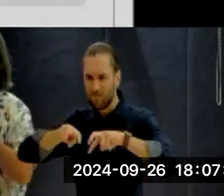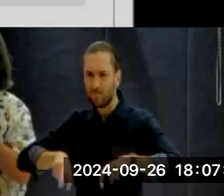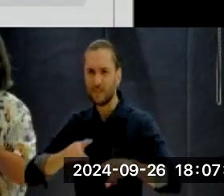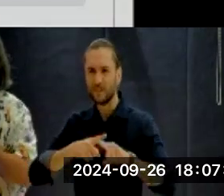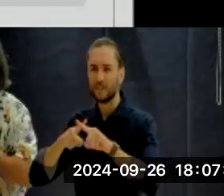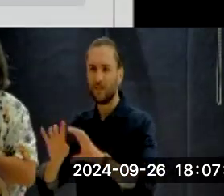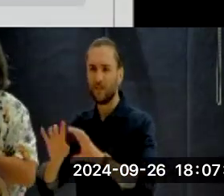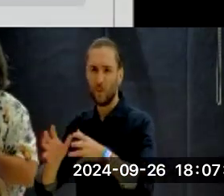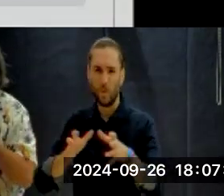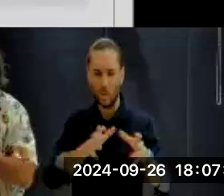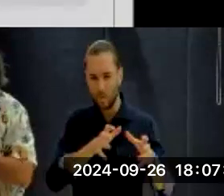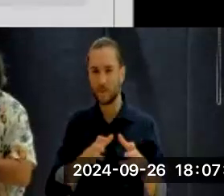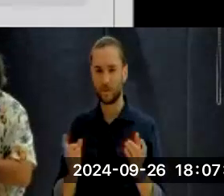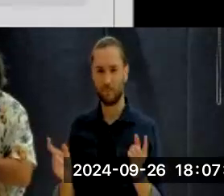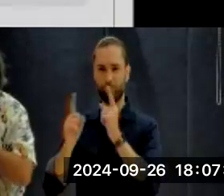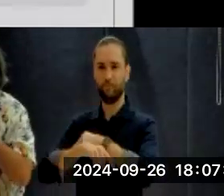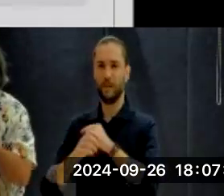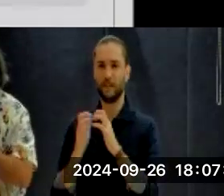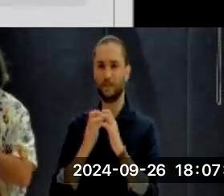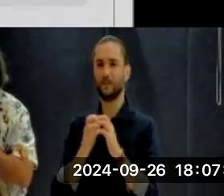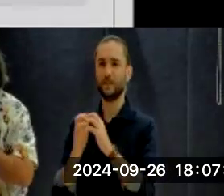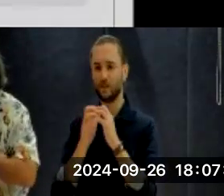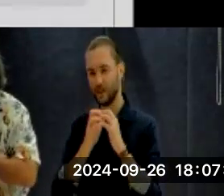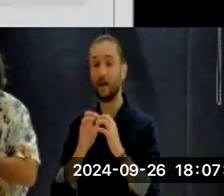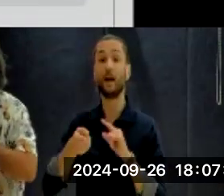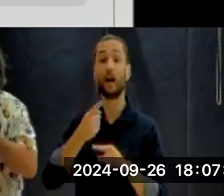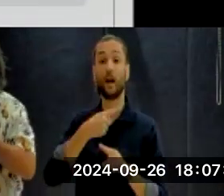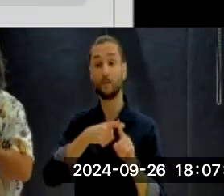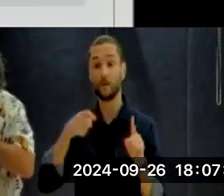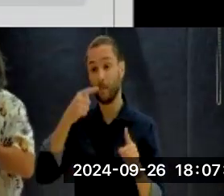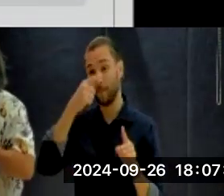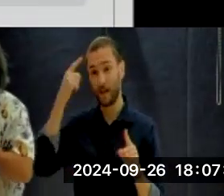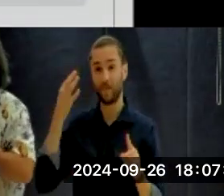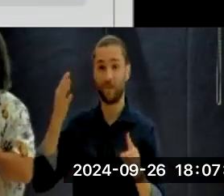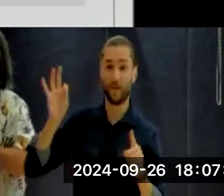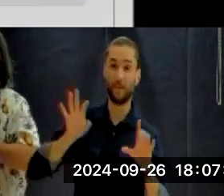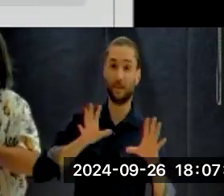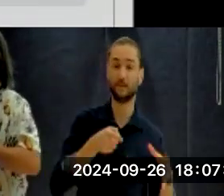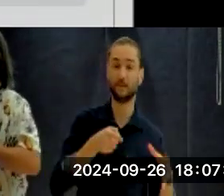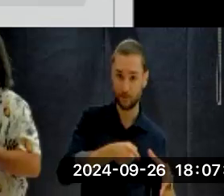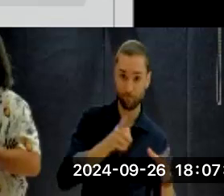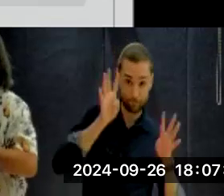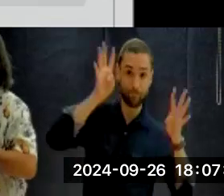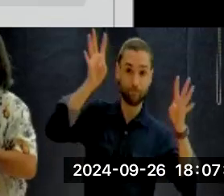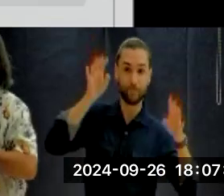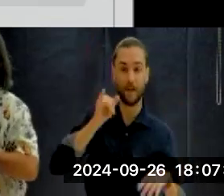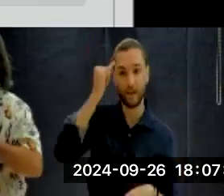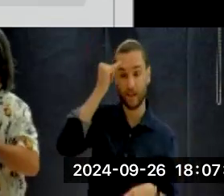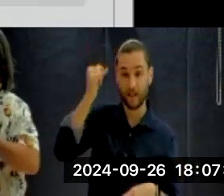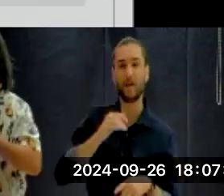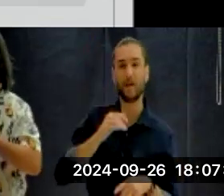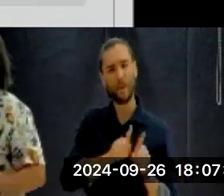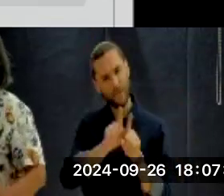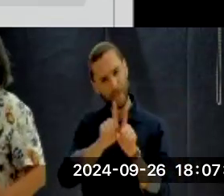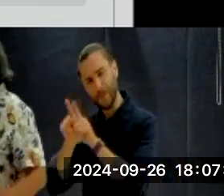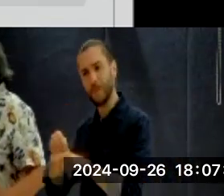about intersectionality, a concept that came out of Black feminists who were really upset with, to be honest, white feminists, with the white